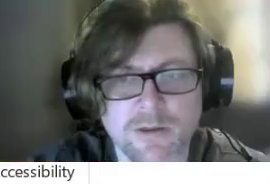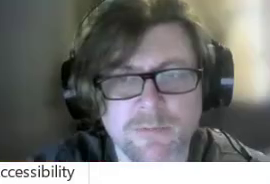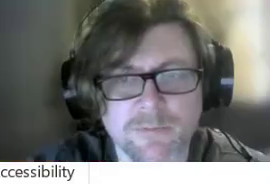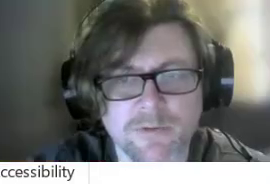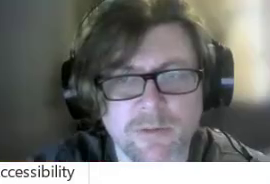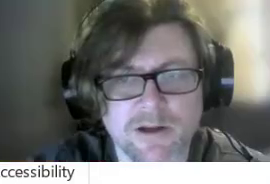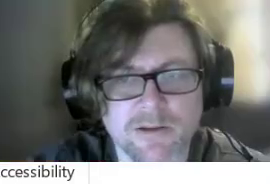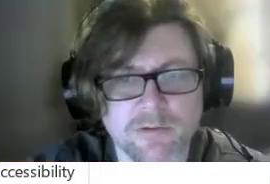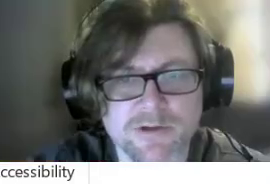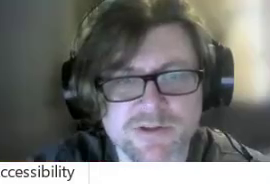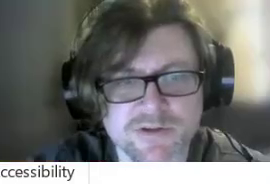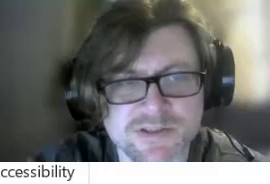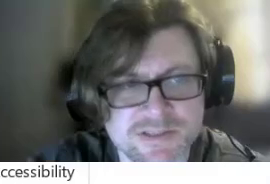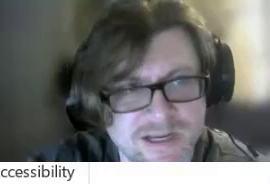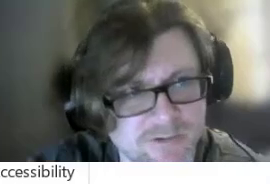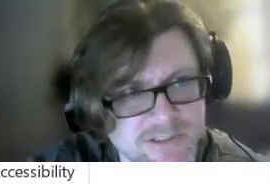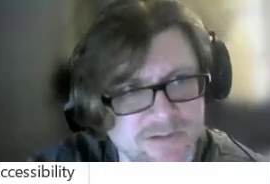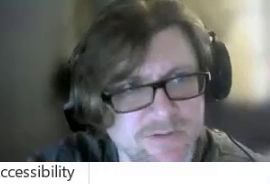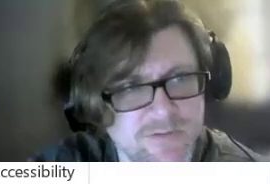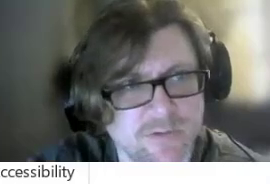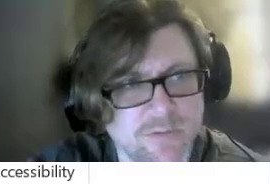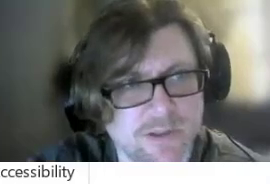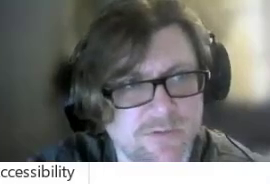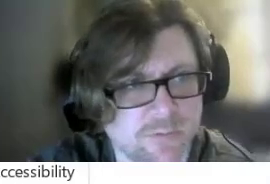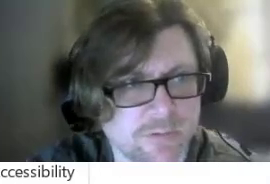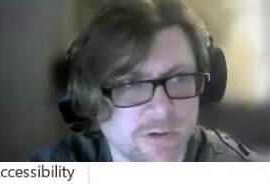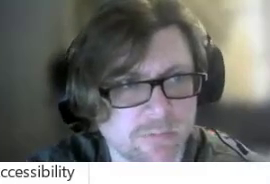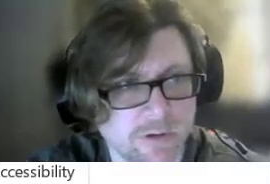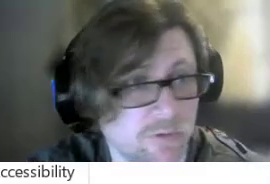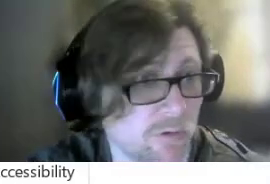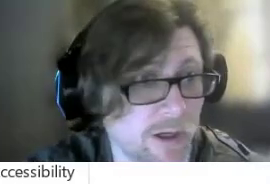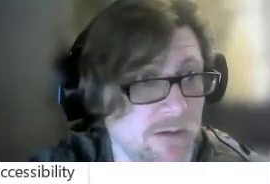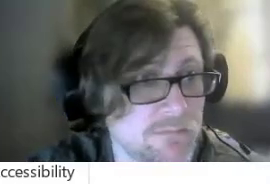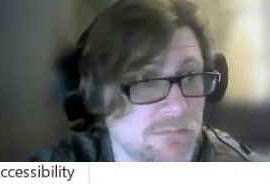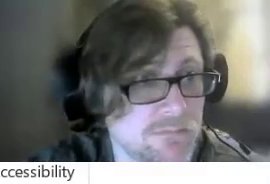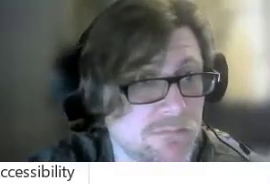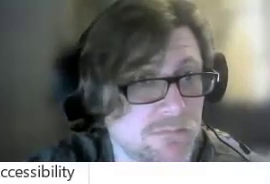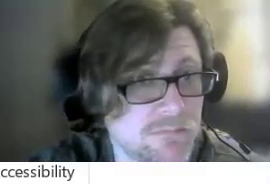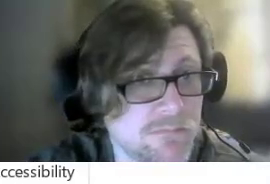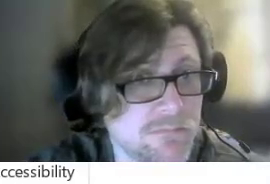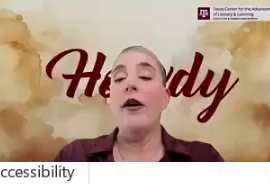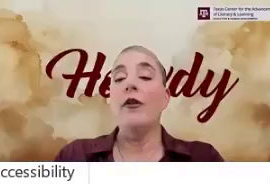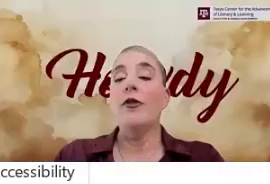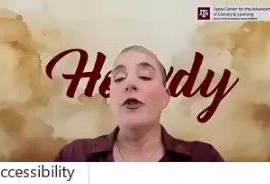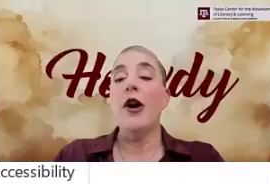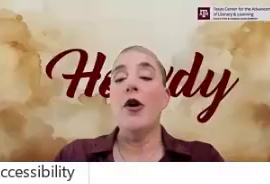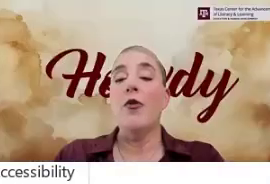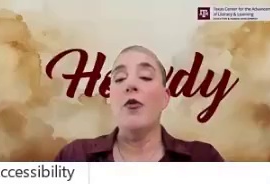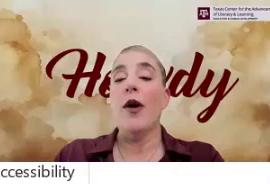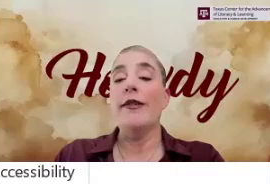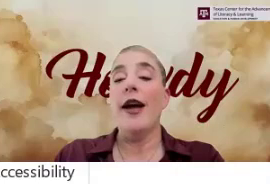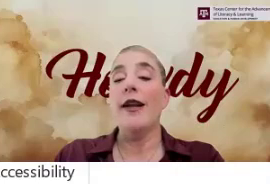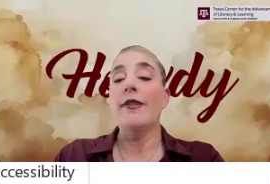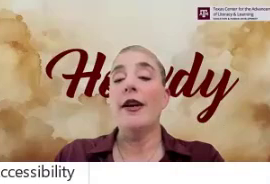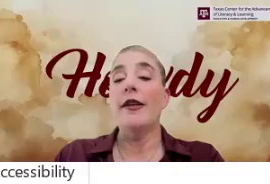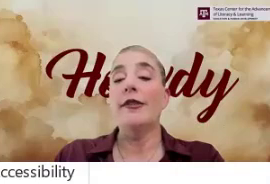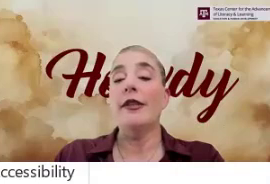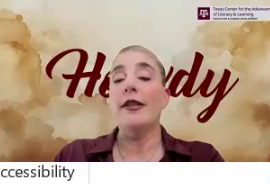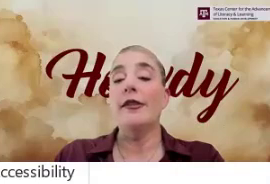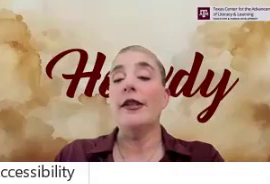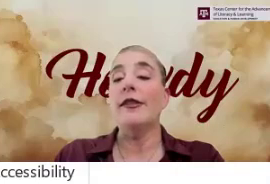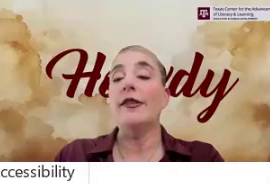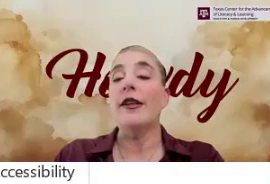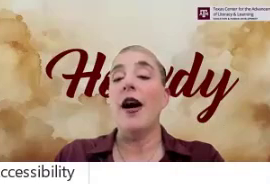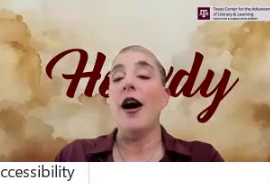It becomes automatically registered as decorative, and so the screen reader will ignore it. Well, no, what that Oh.